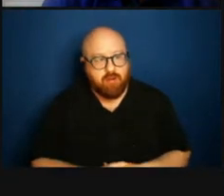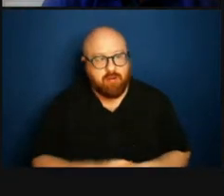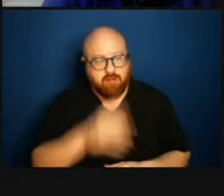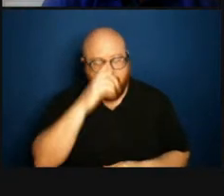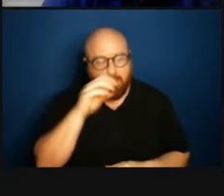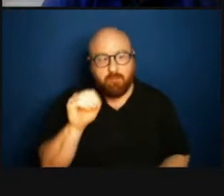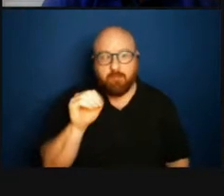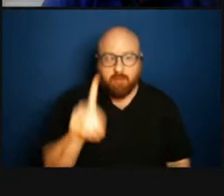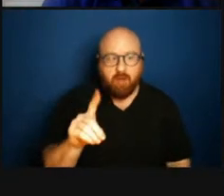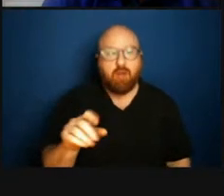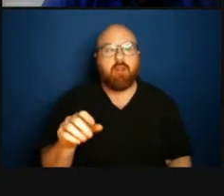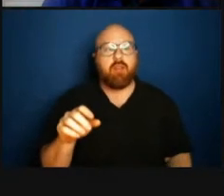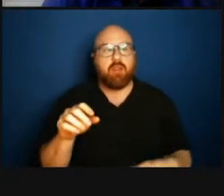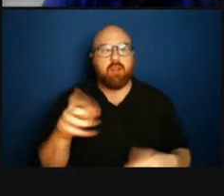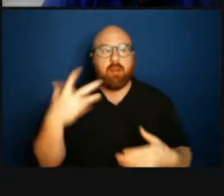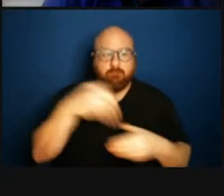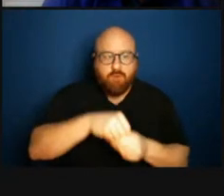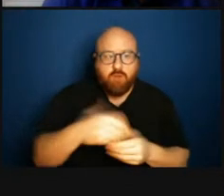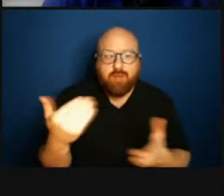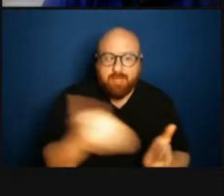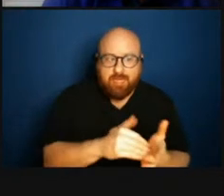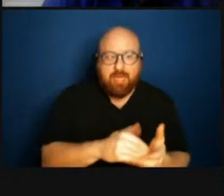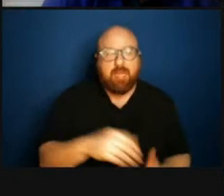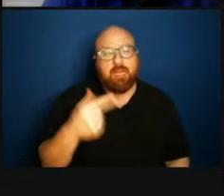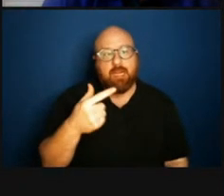in 1863. Next.